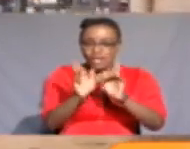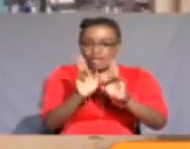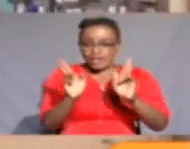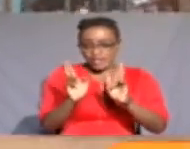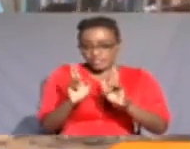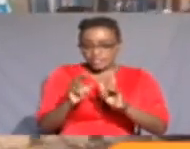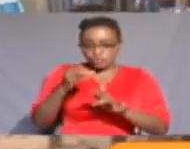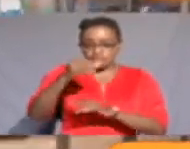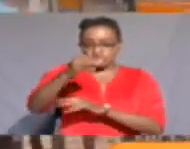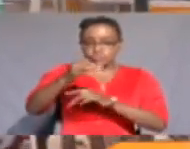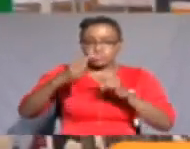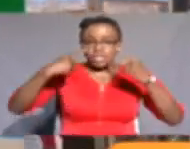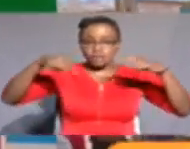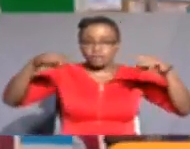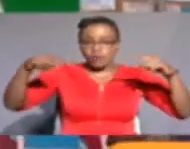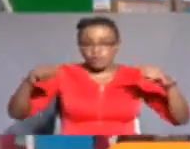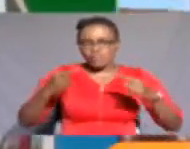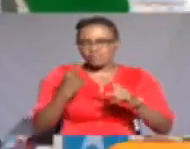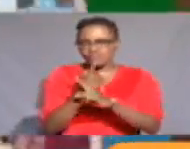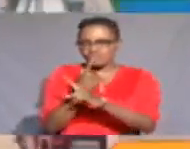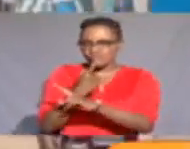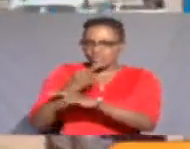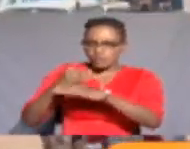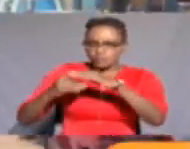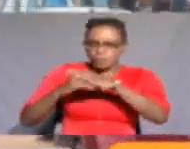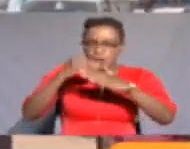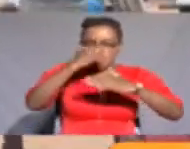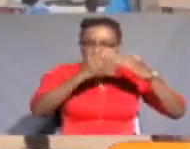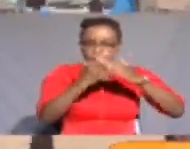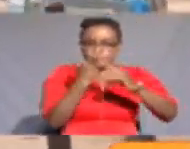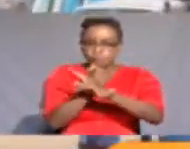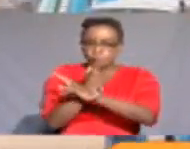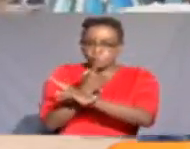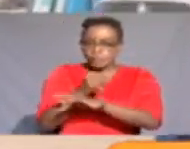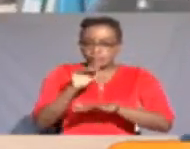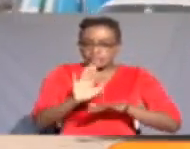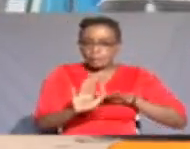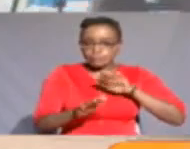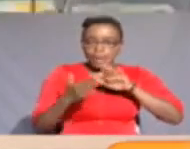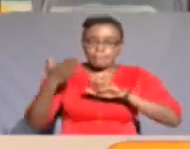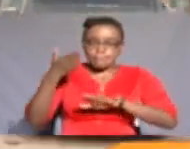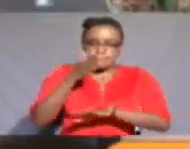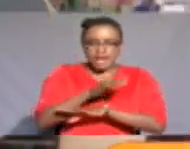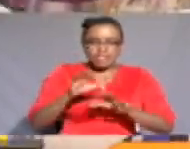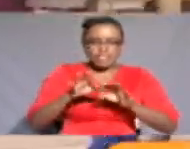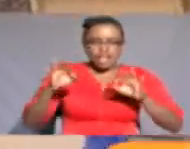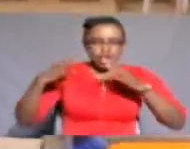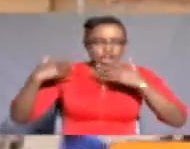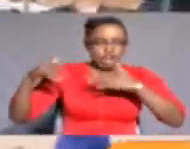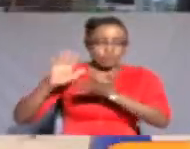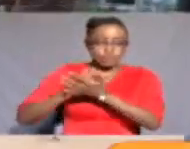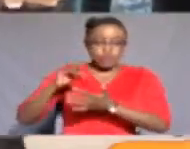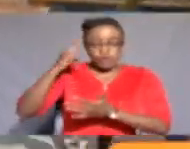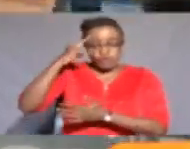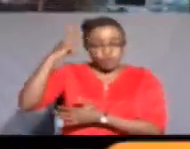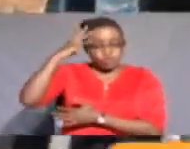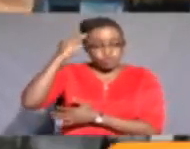future. Popular streets and buildings coming up, touted as steps to reclaim the long-lost glory of